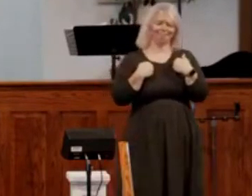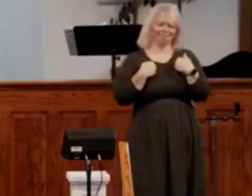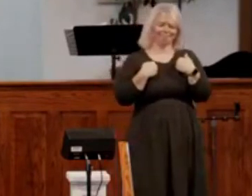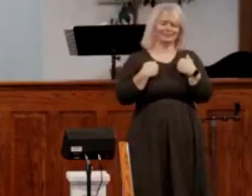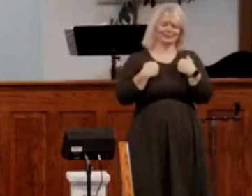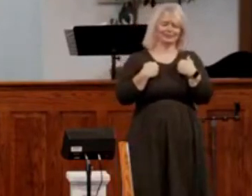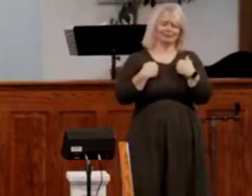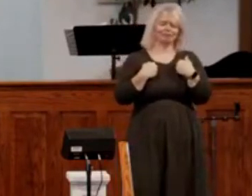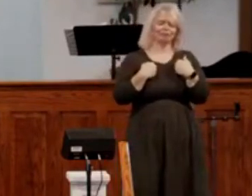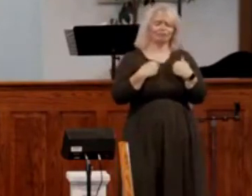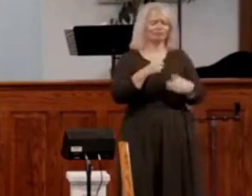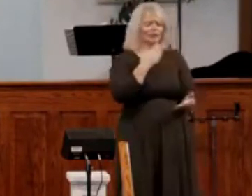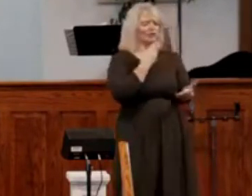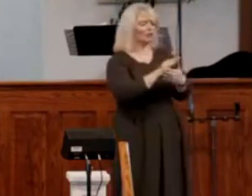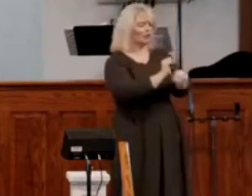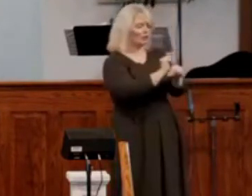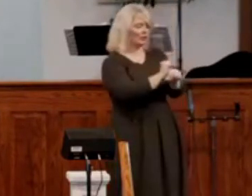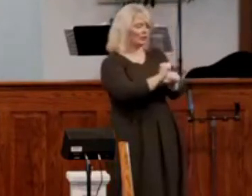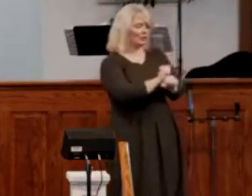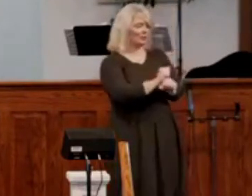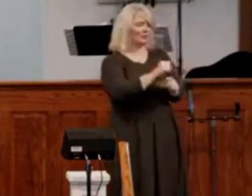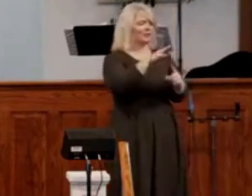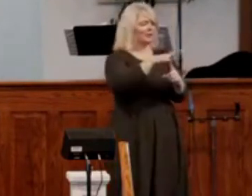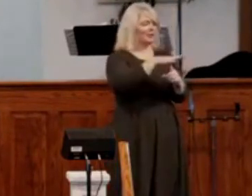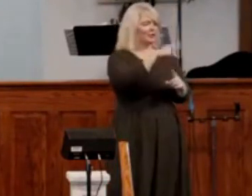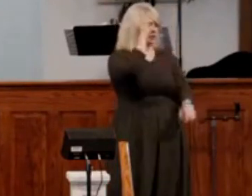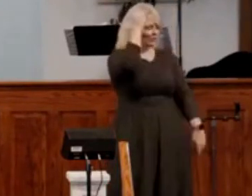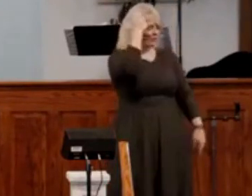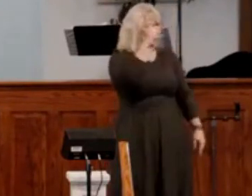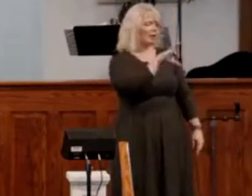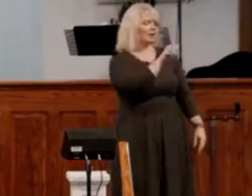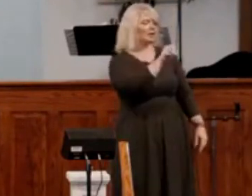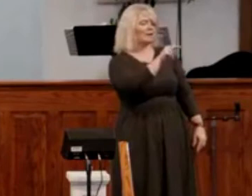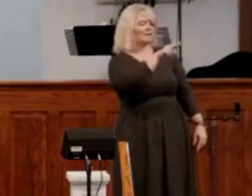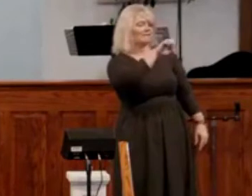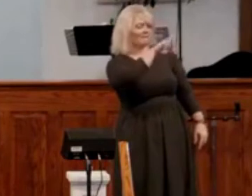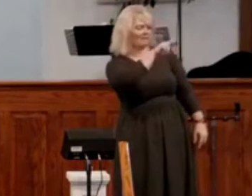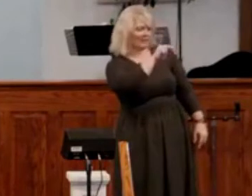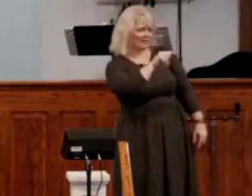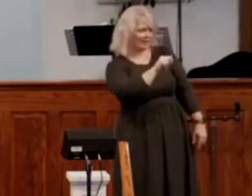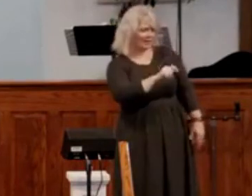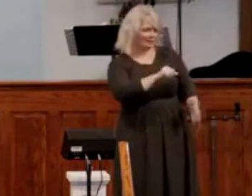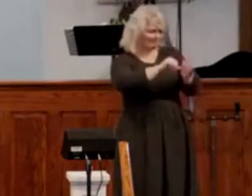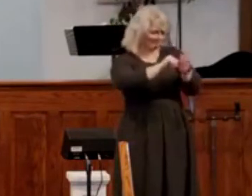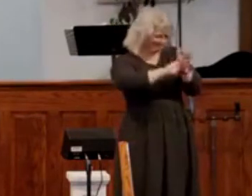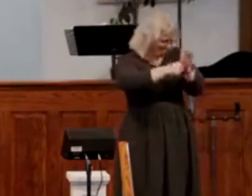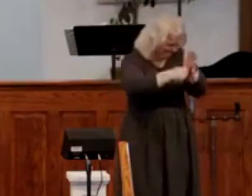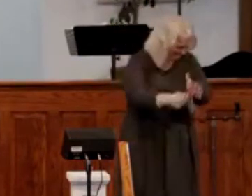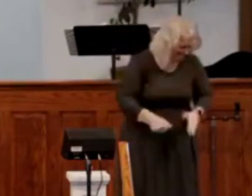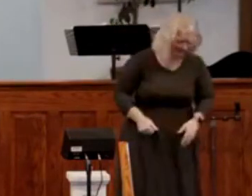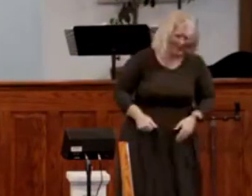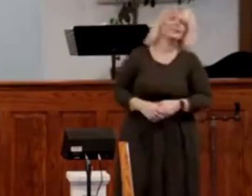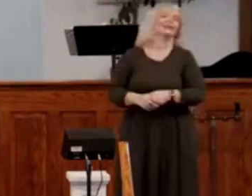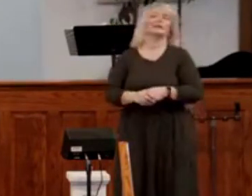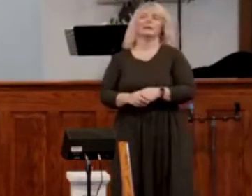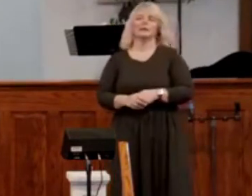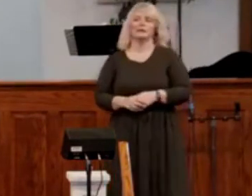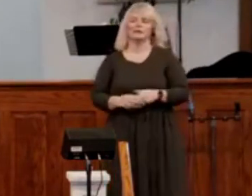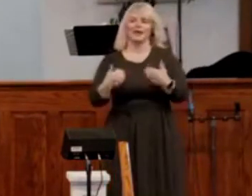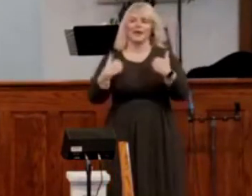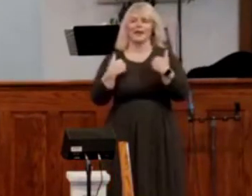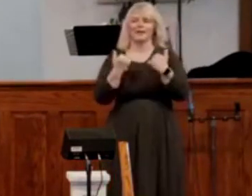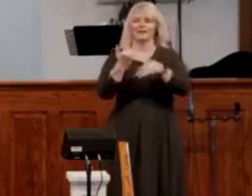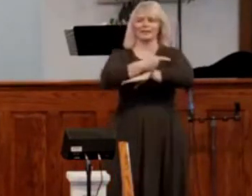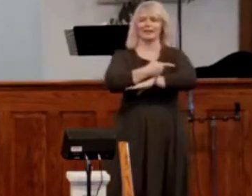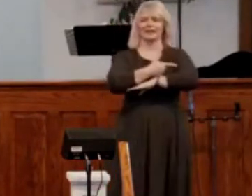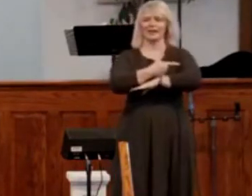that. All right. You're senior pastor, everyone. Rubbing it in. Anyway, so I've got it today. But